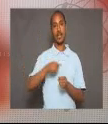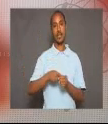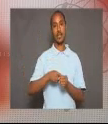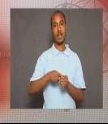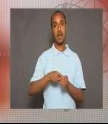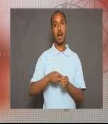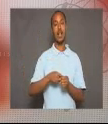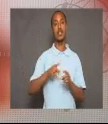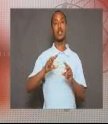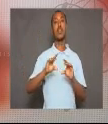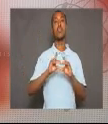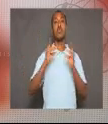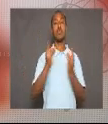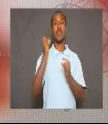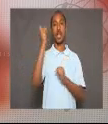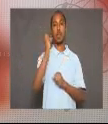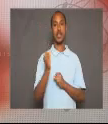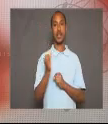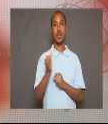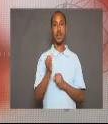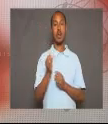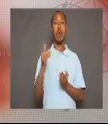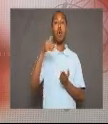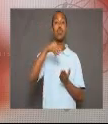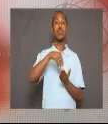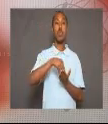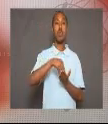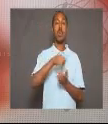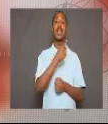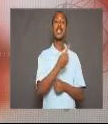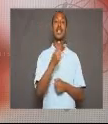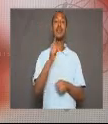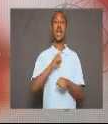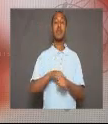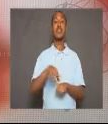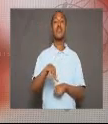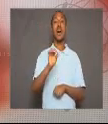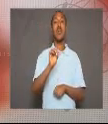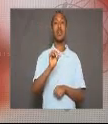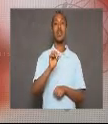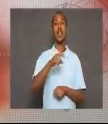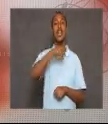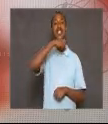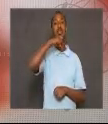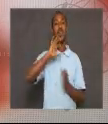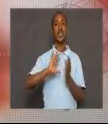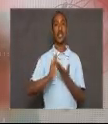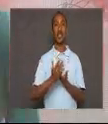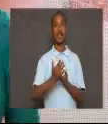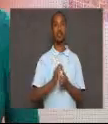at normal temperature, although they are sometimes found in the solid state.